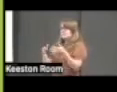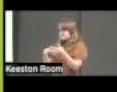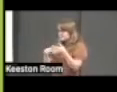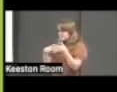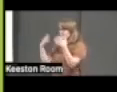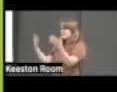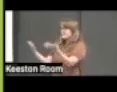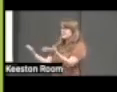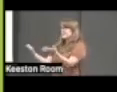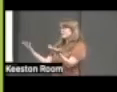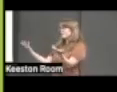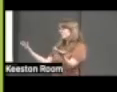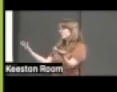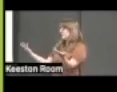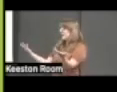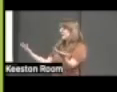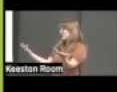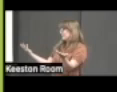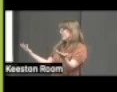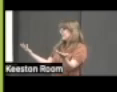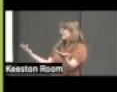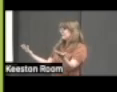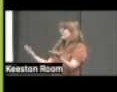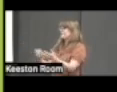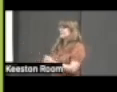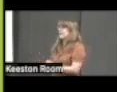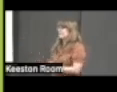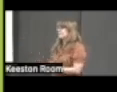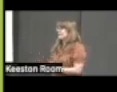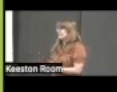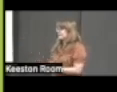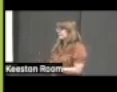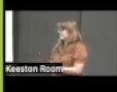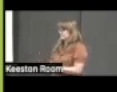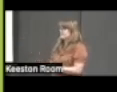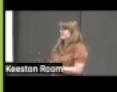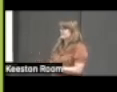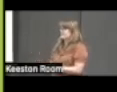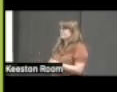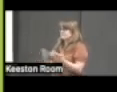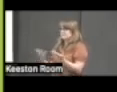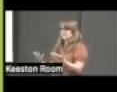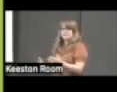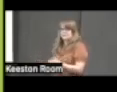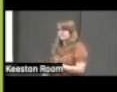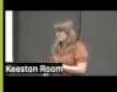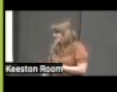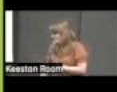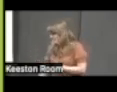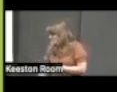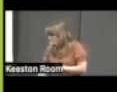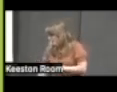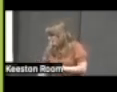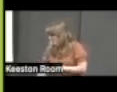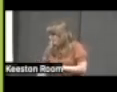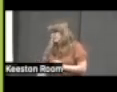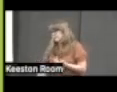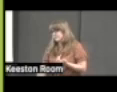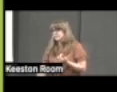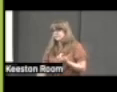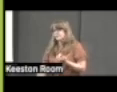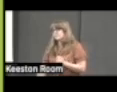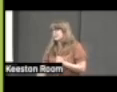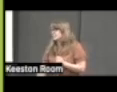then introduce more back into the wild once their habitat is secured and we feel comfortable with doing that. But also